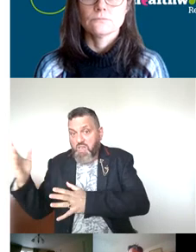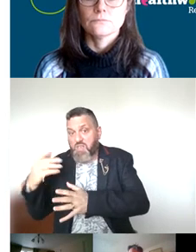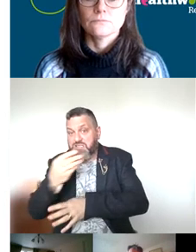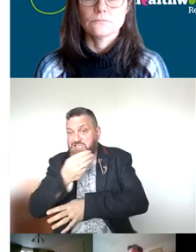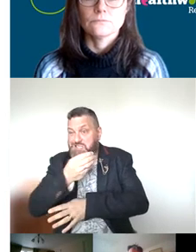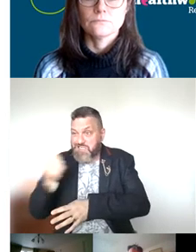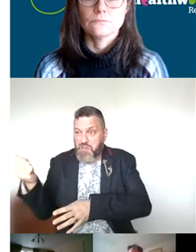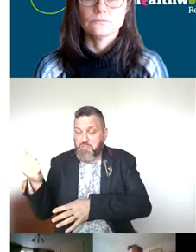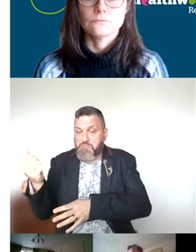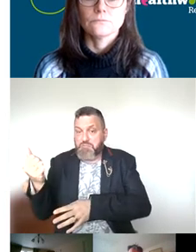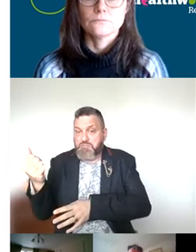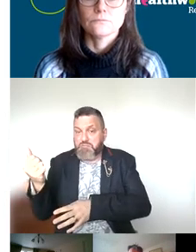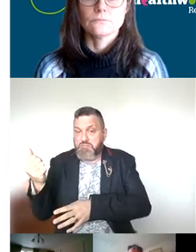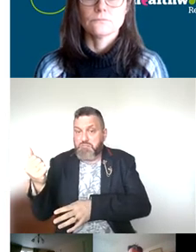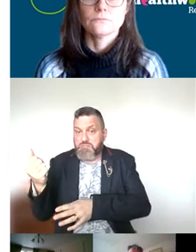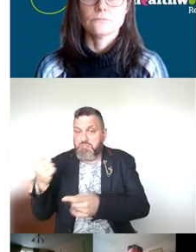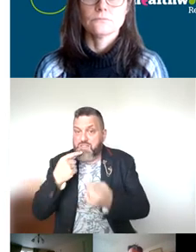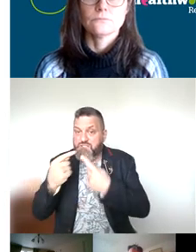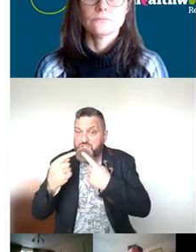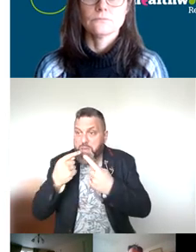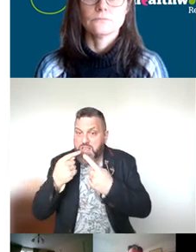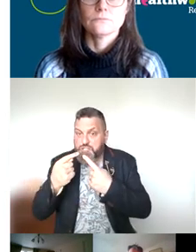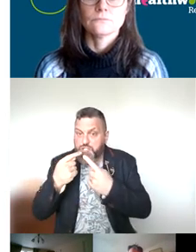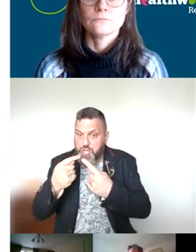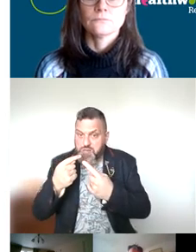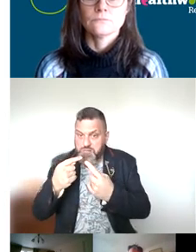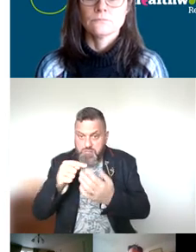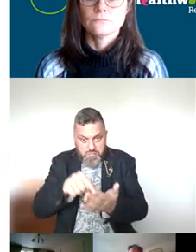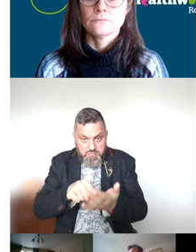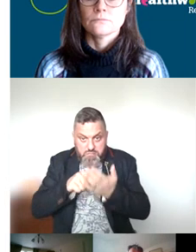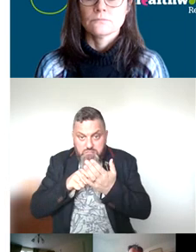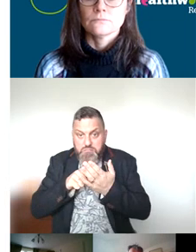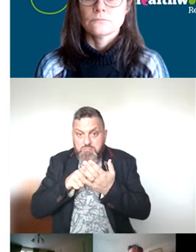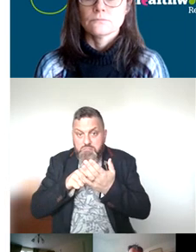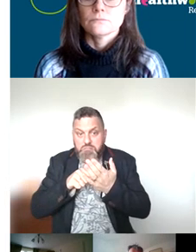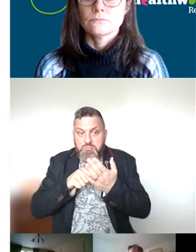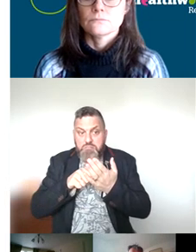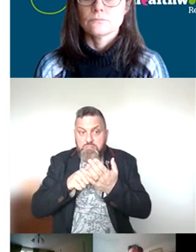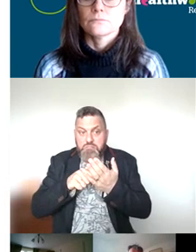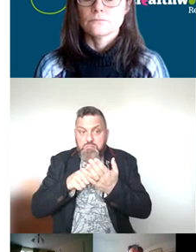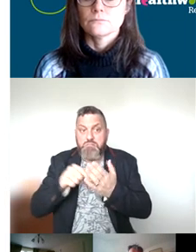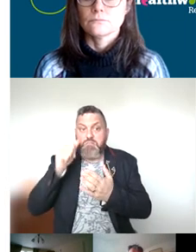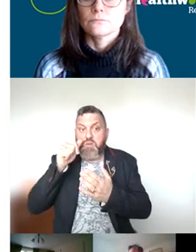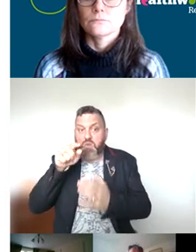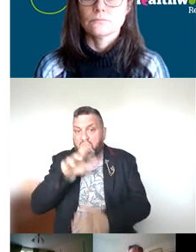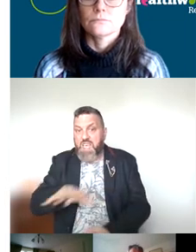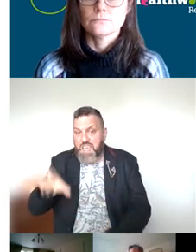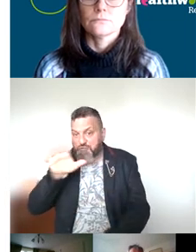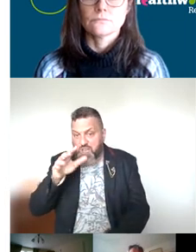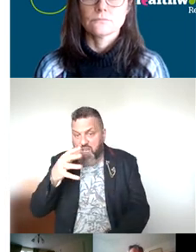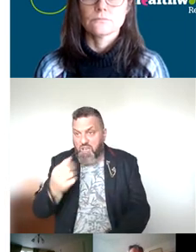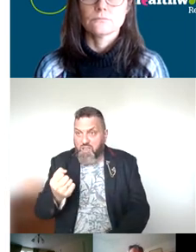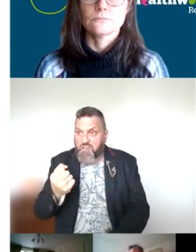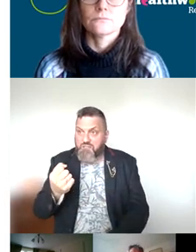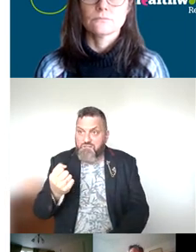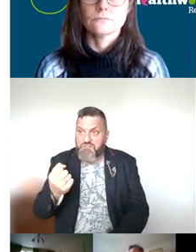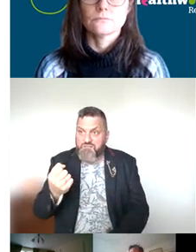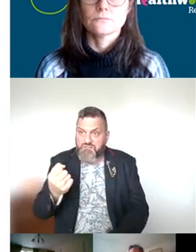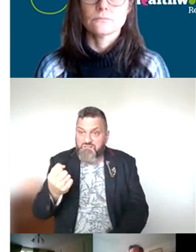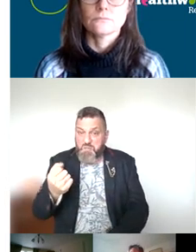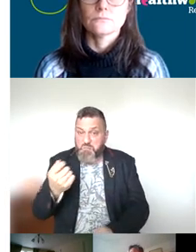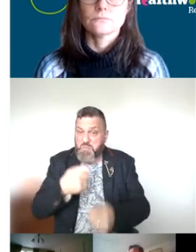some of the measures of people's health, we understand that there are a number of measures where people